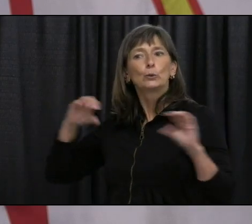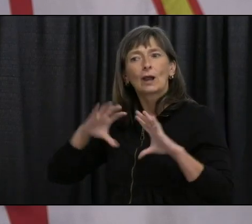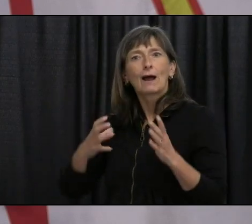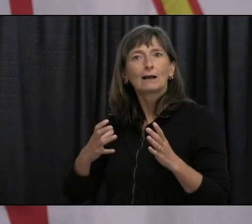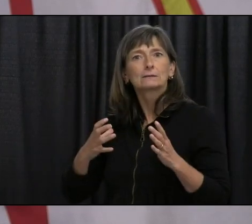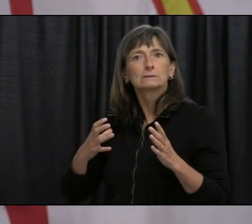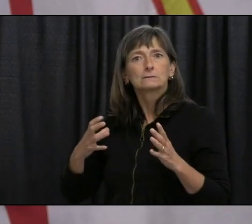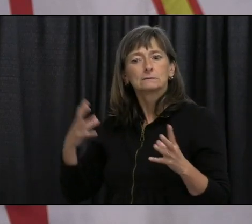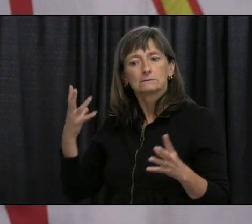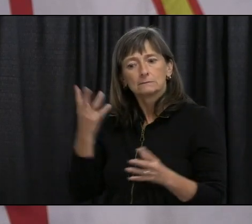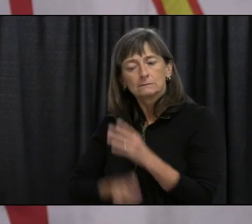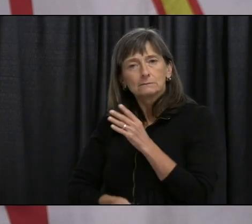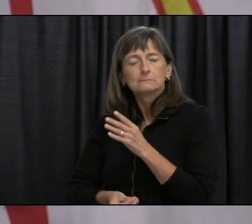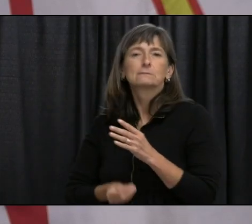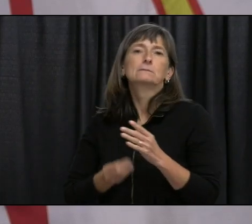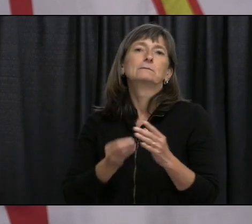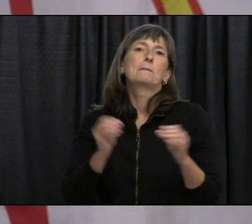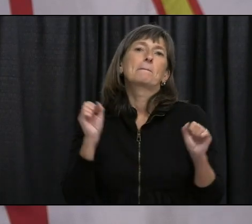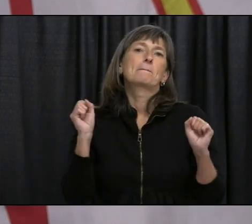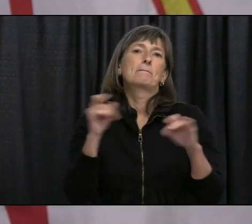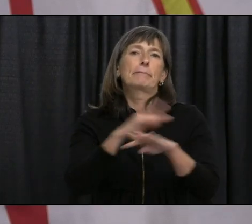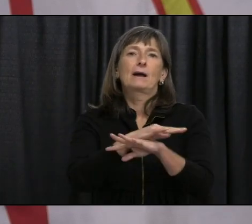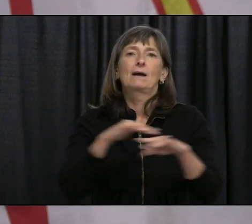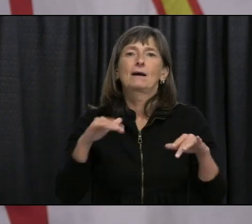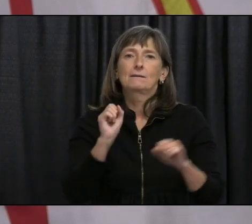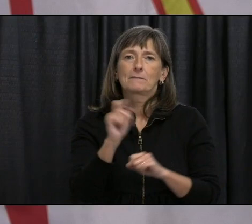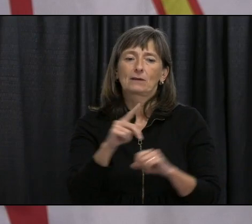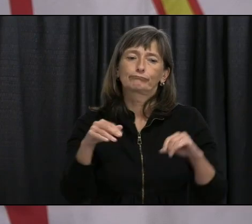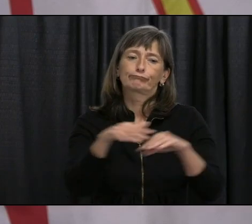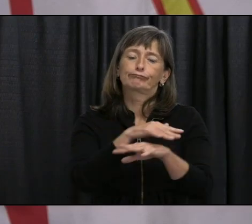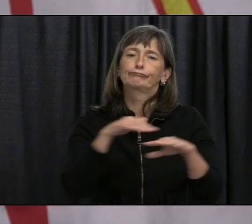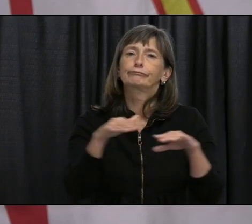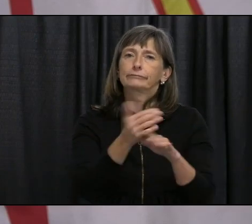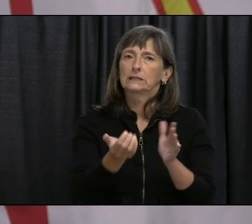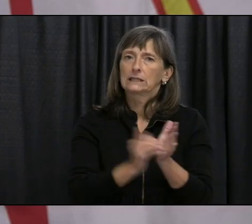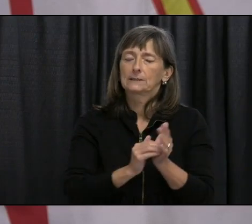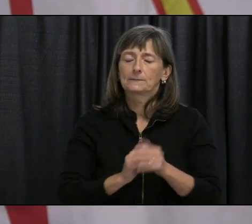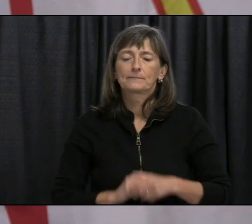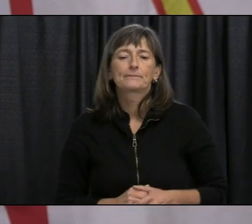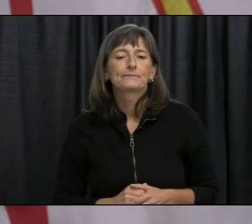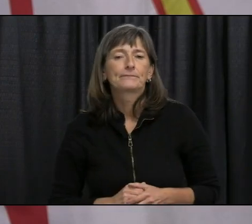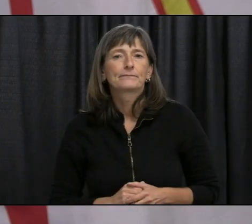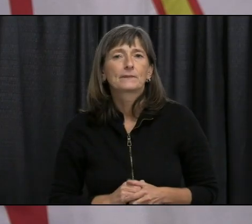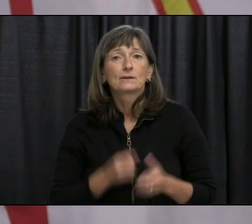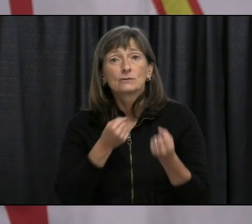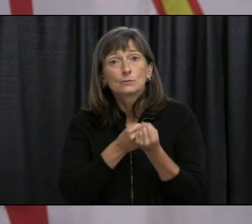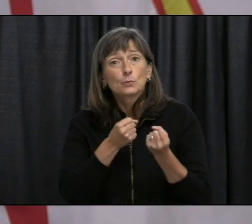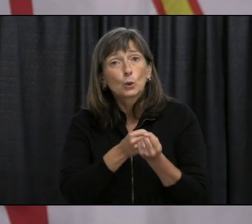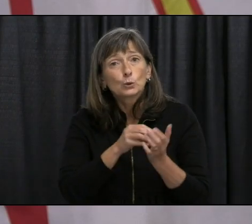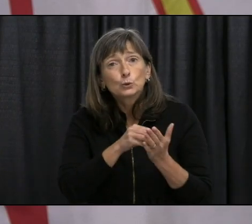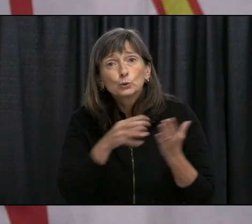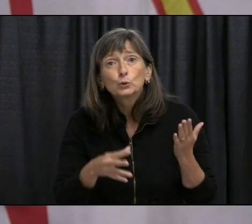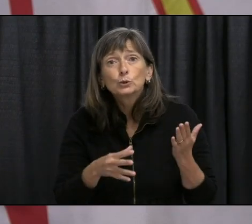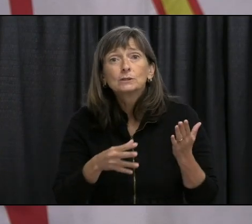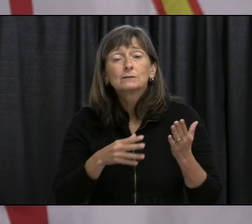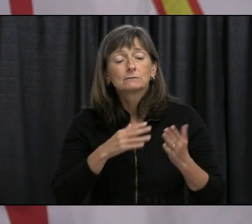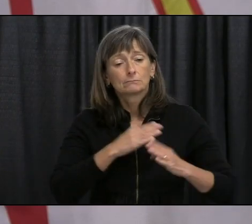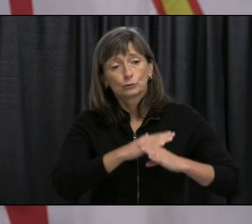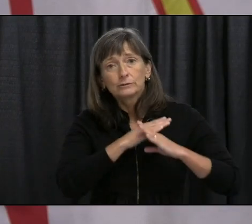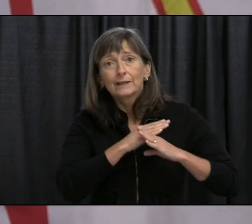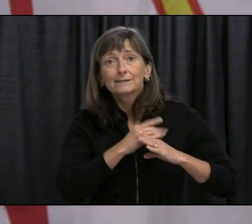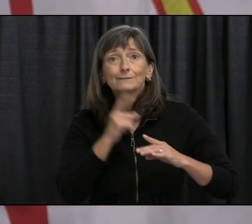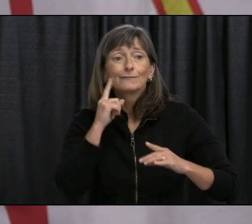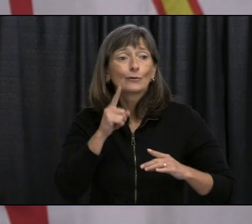classes. Ensuring our kids have the best start in life is critical to their long-term healthy development. Protecting them against any